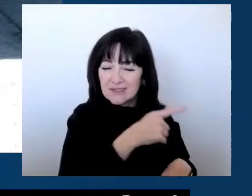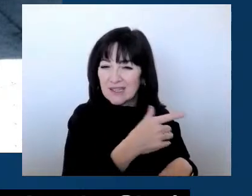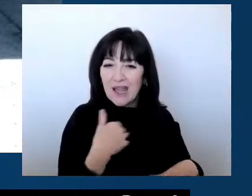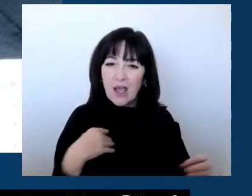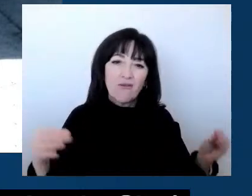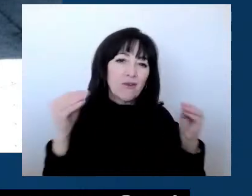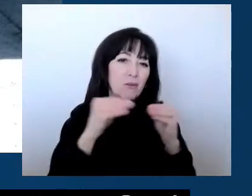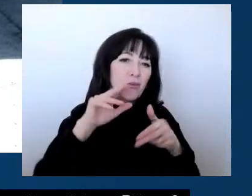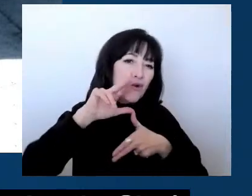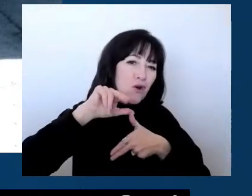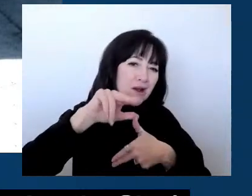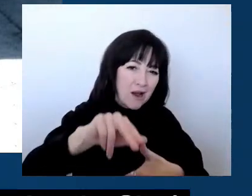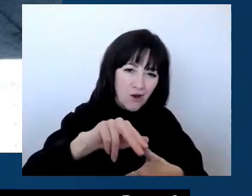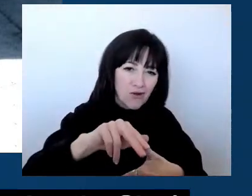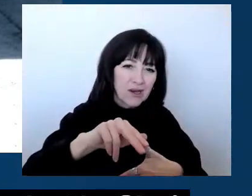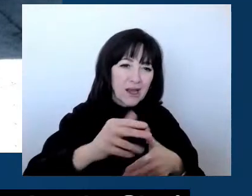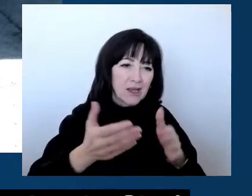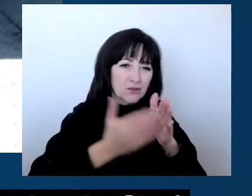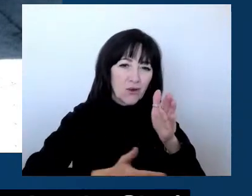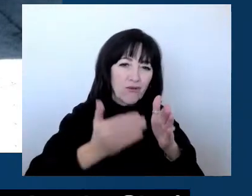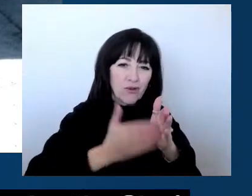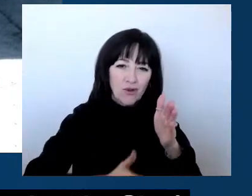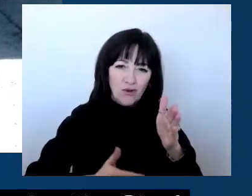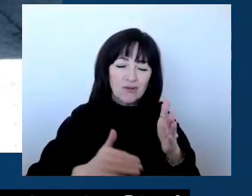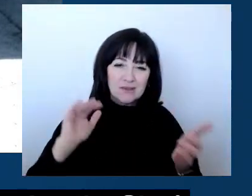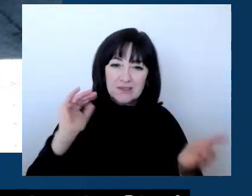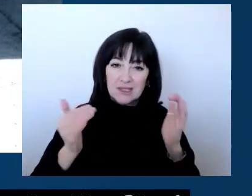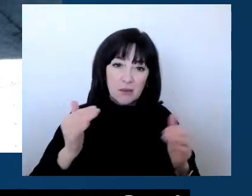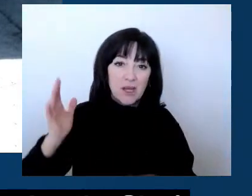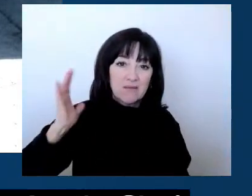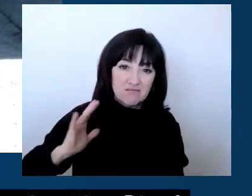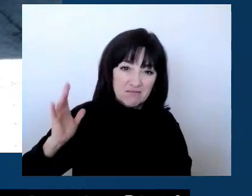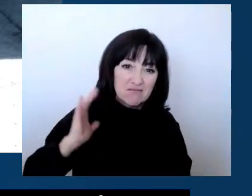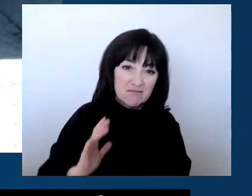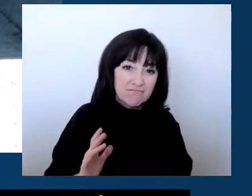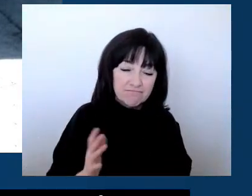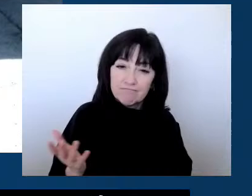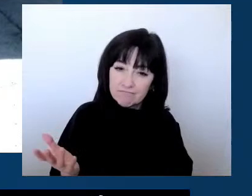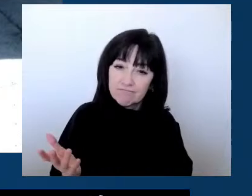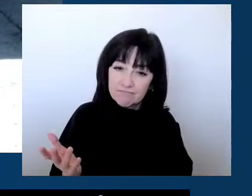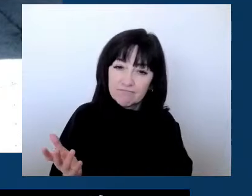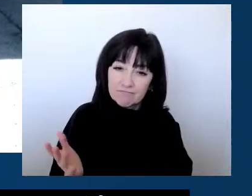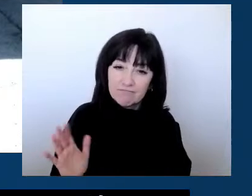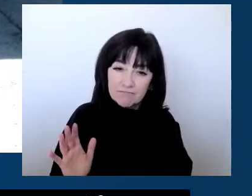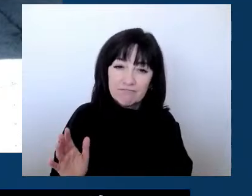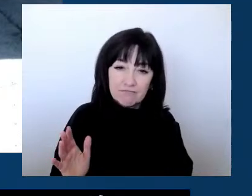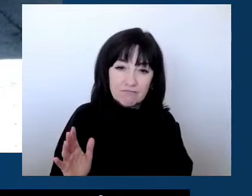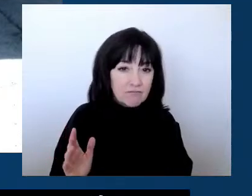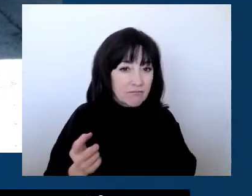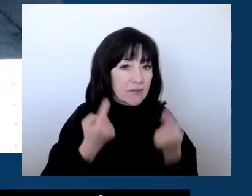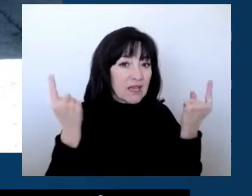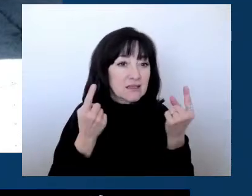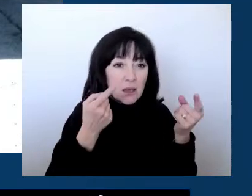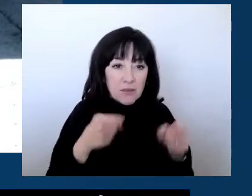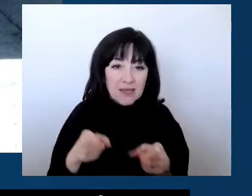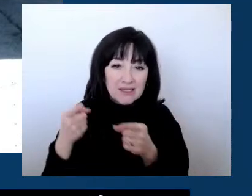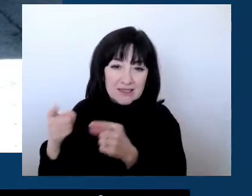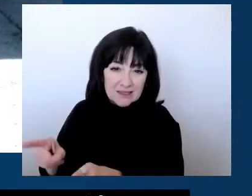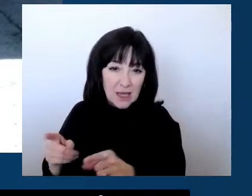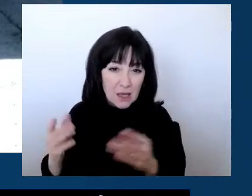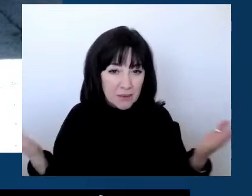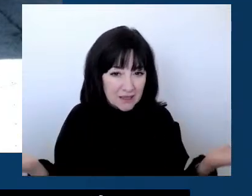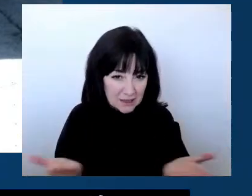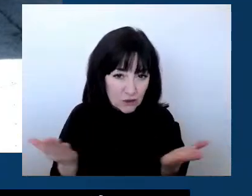any year ever. I mean, something's happening here. Whether apologies to Stephen Sills, something's happening here. And just what it